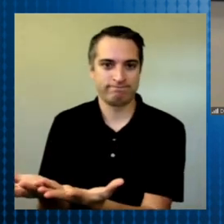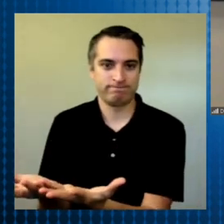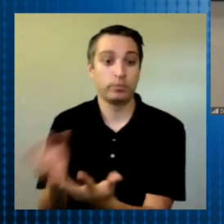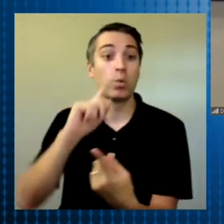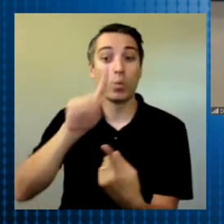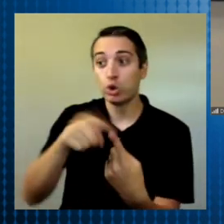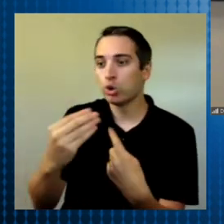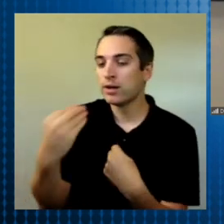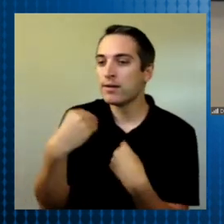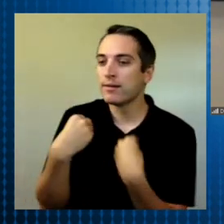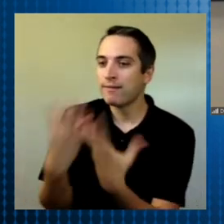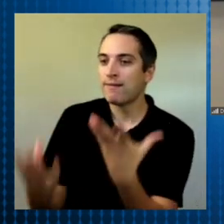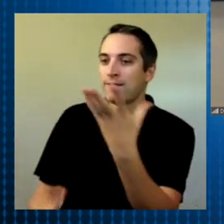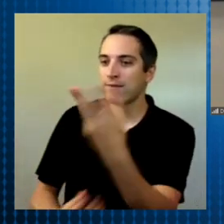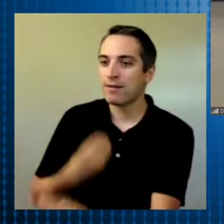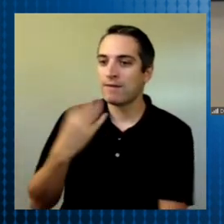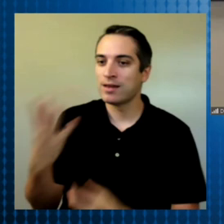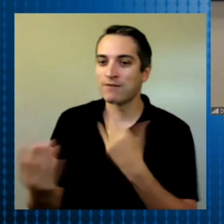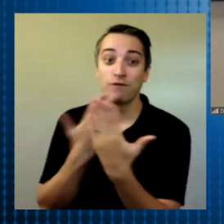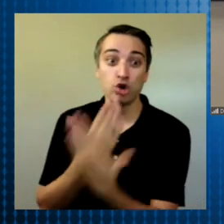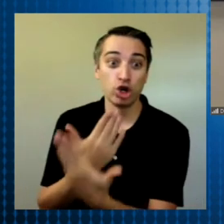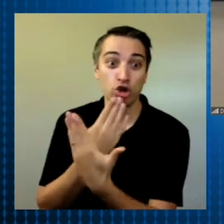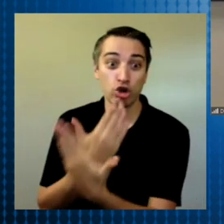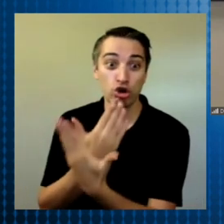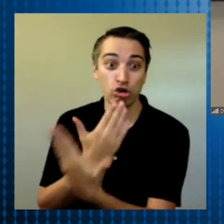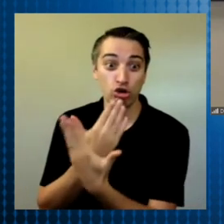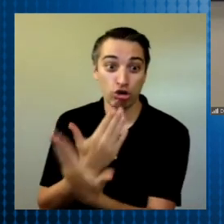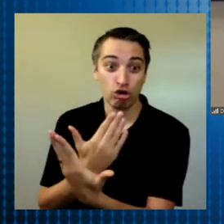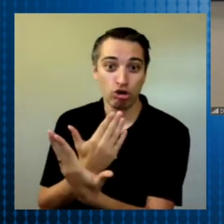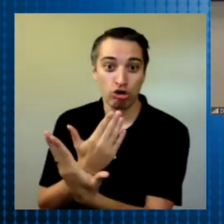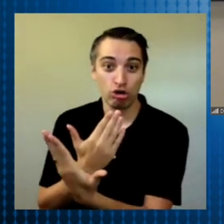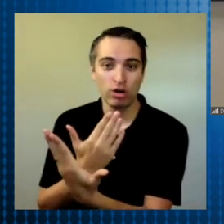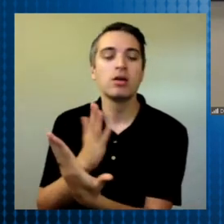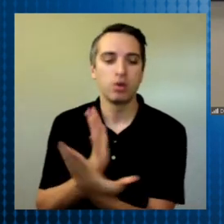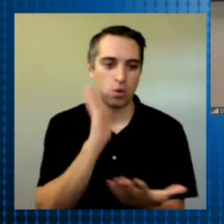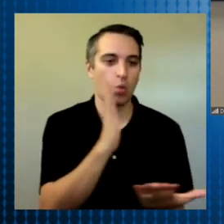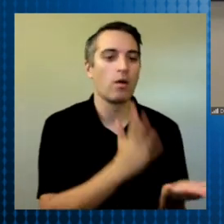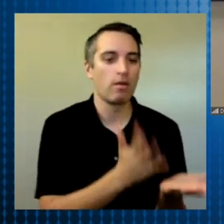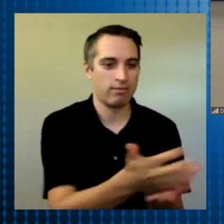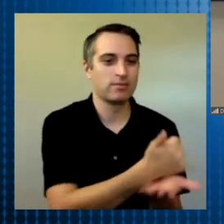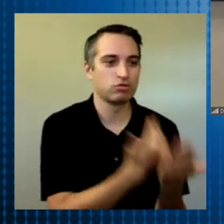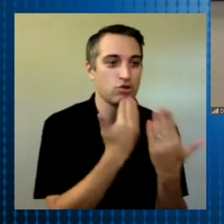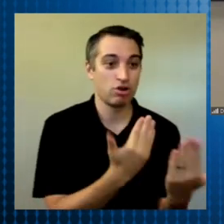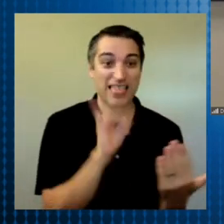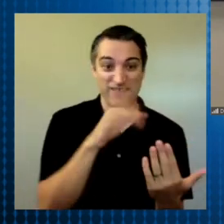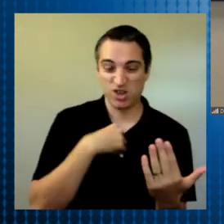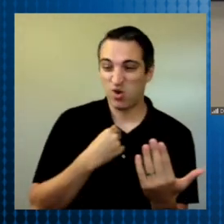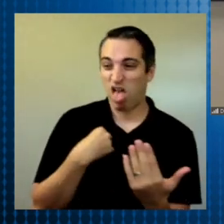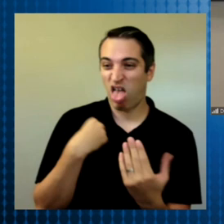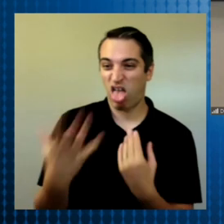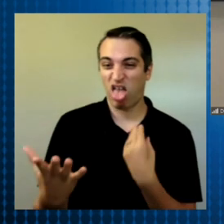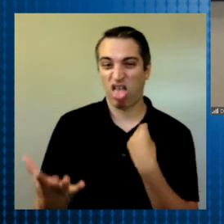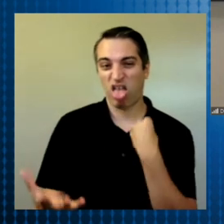back. And when you sow bad stuff, I believe it follows you a long way. So I'm honored to be